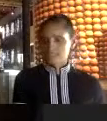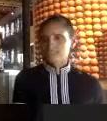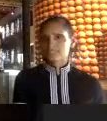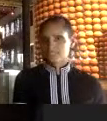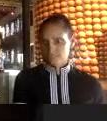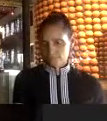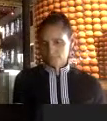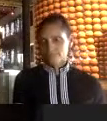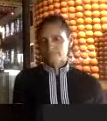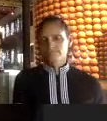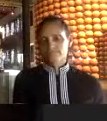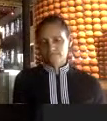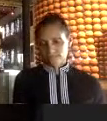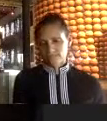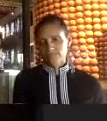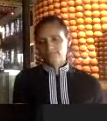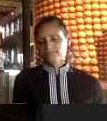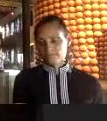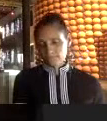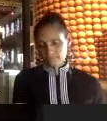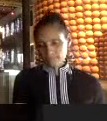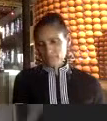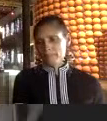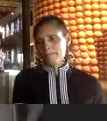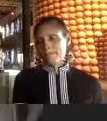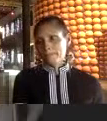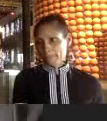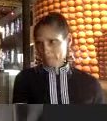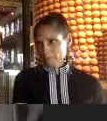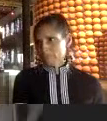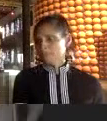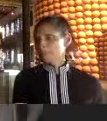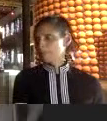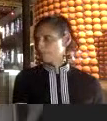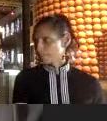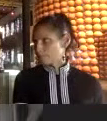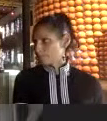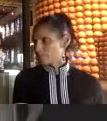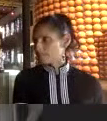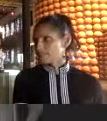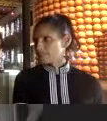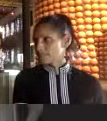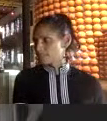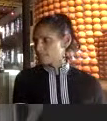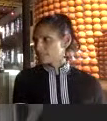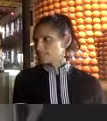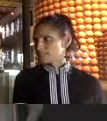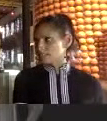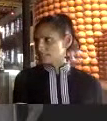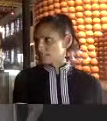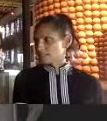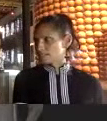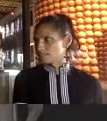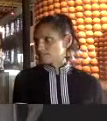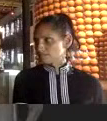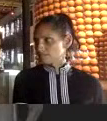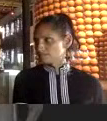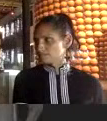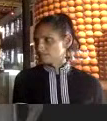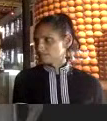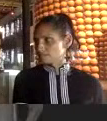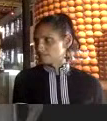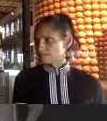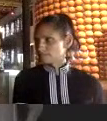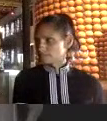and means to want to create community for others. And I think from my perspective as an artist,